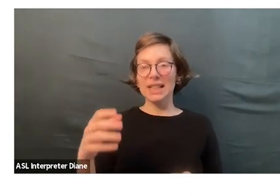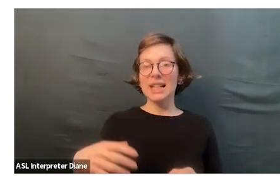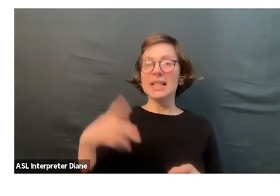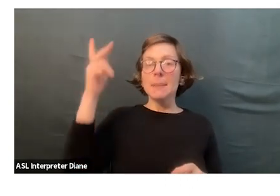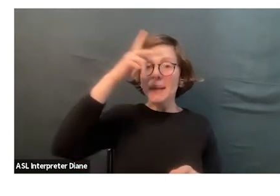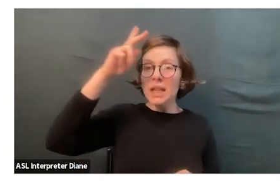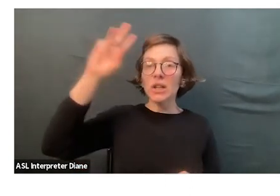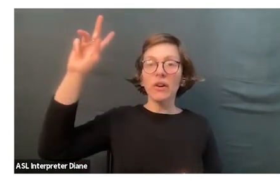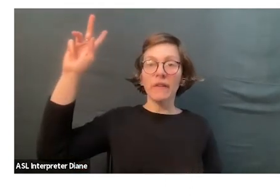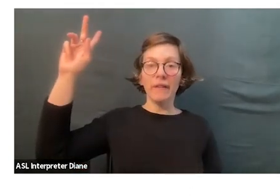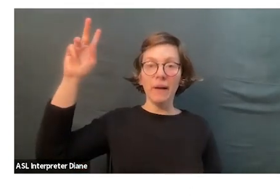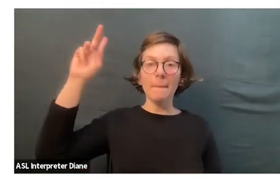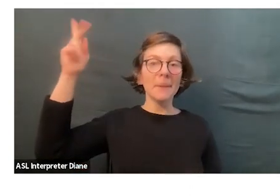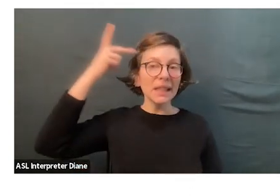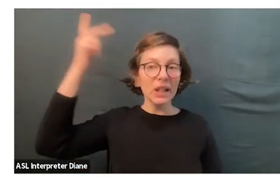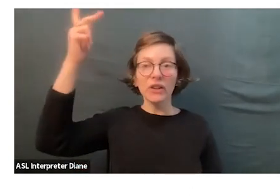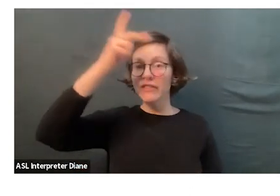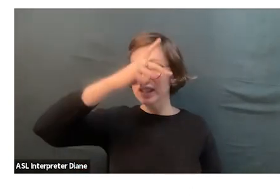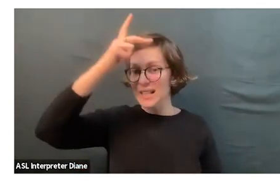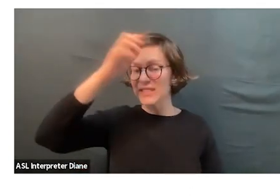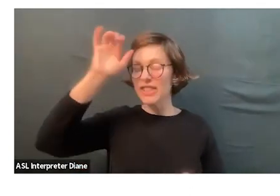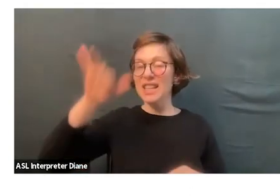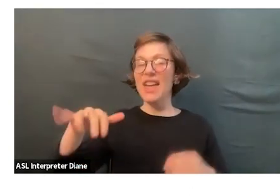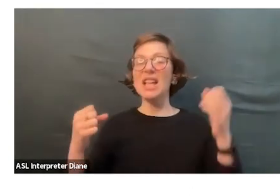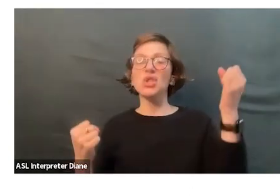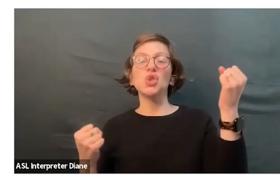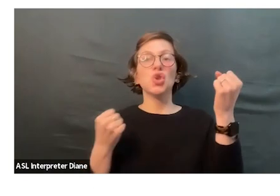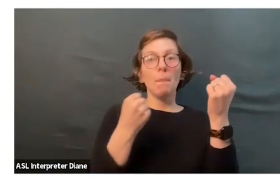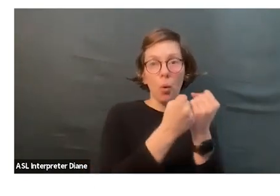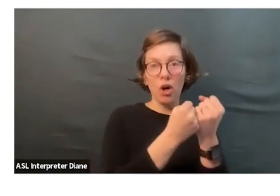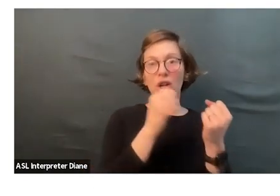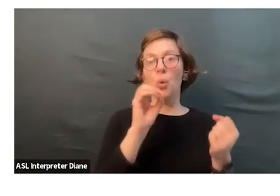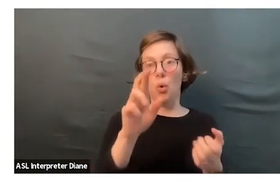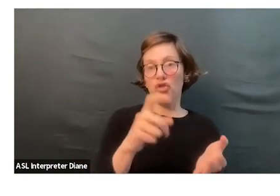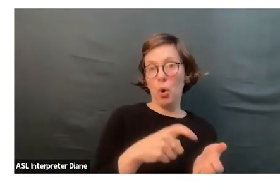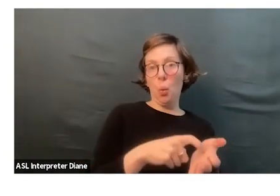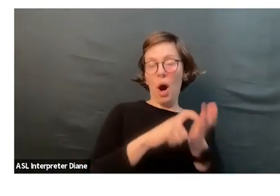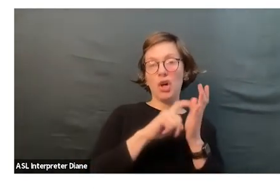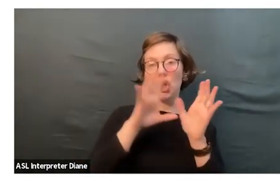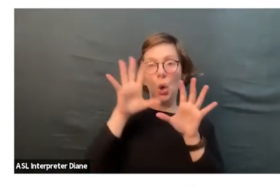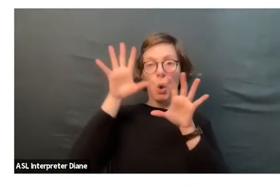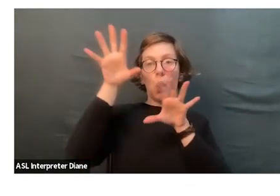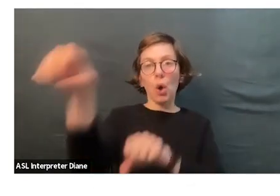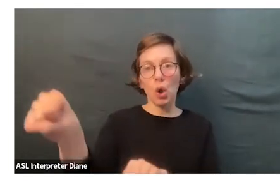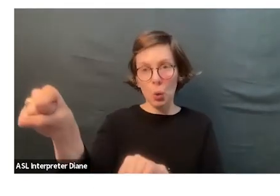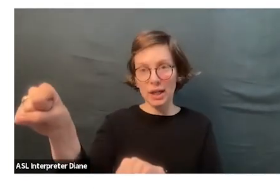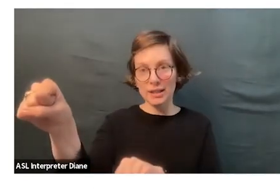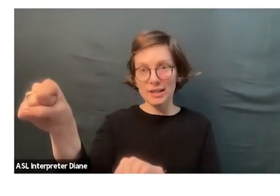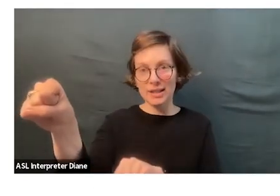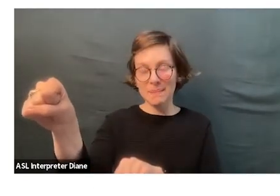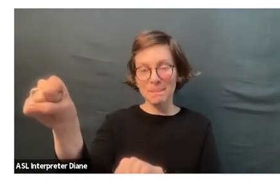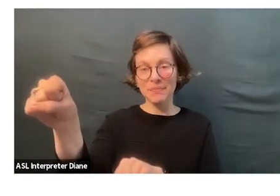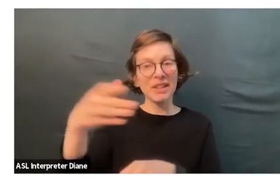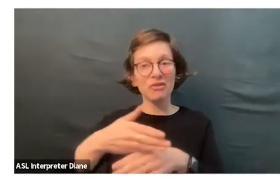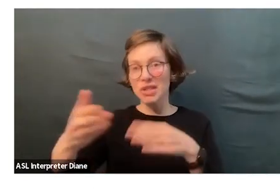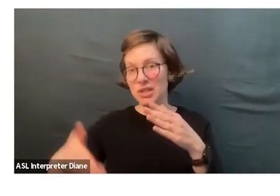answer them. Some of them are, how was Orientalism used as an ideological tool on the part of colonial powers to gain and maintain control of indigenous